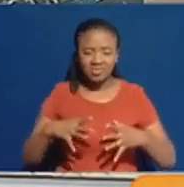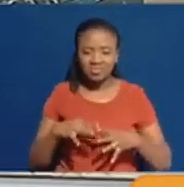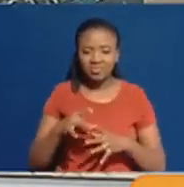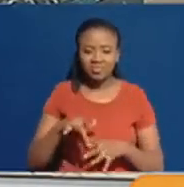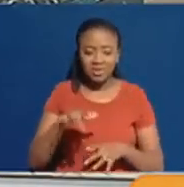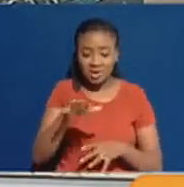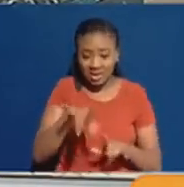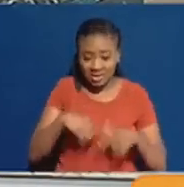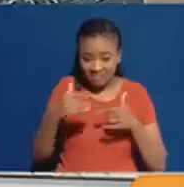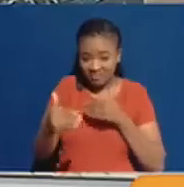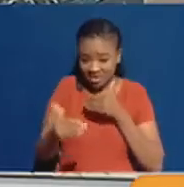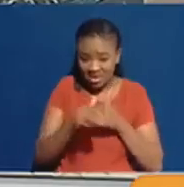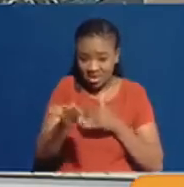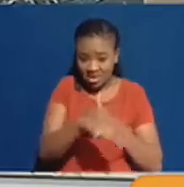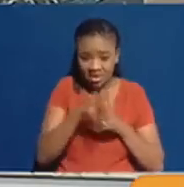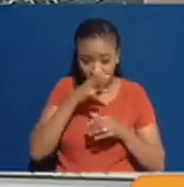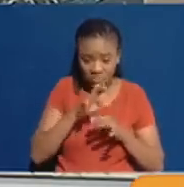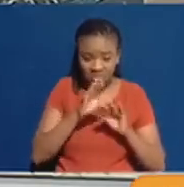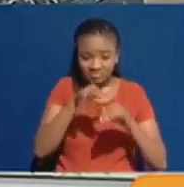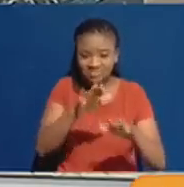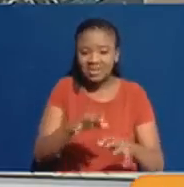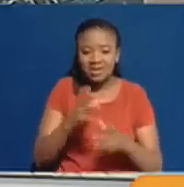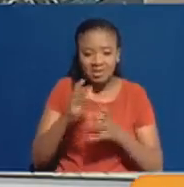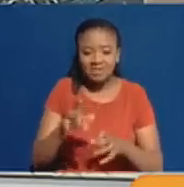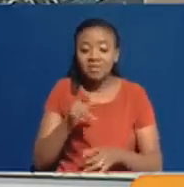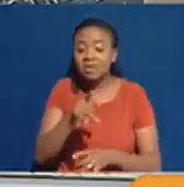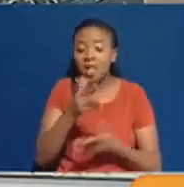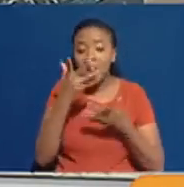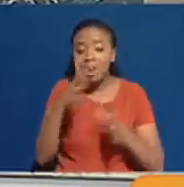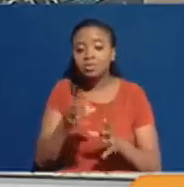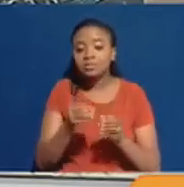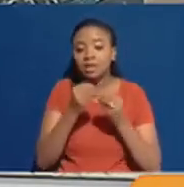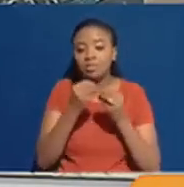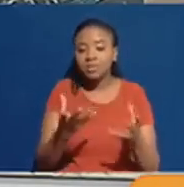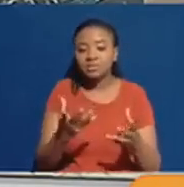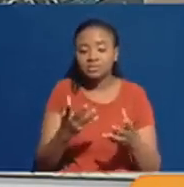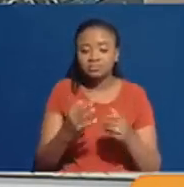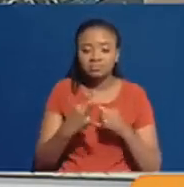Kisumu's shoreline, with losses of at least 80 million shillings. Take a listen.